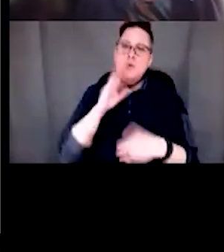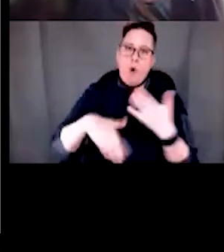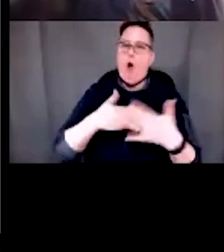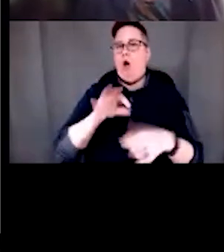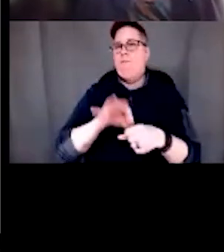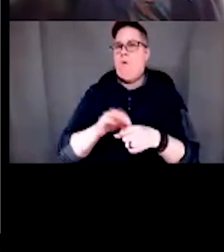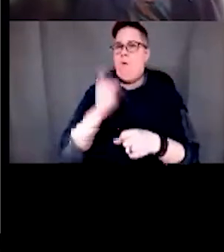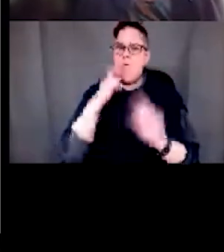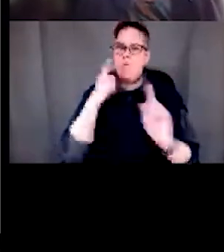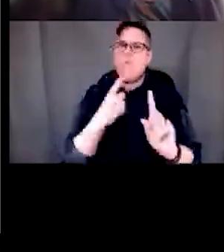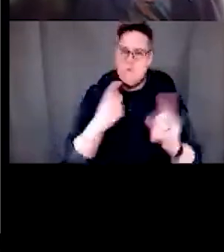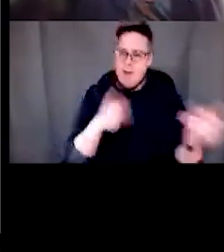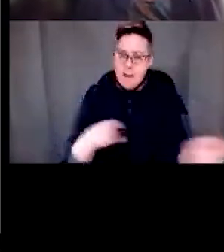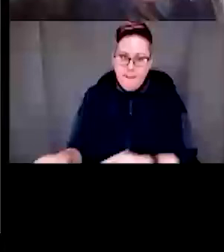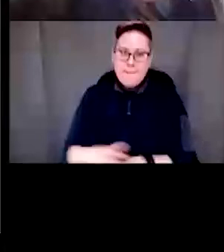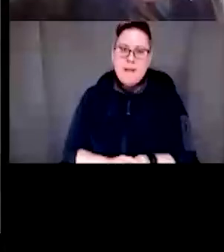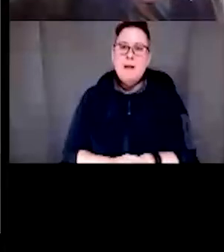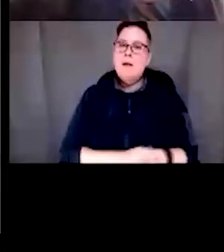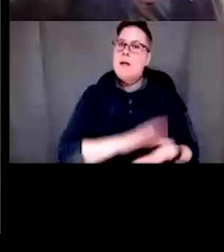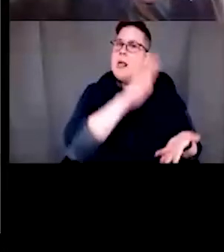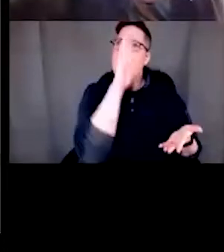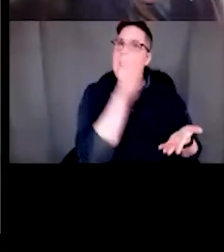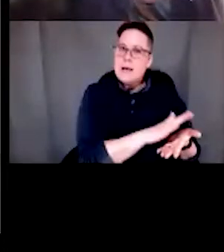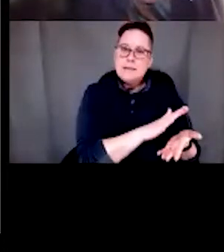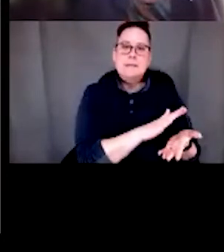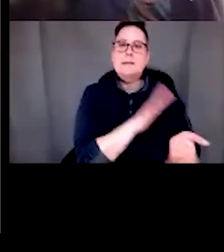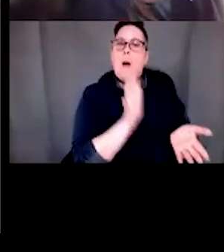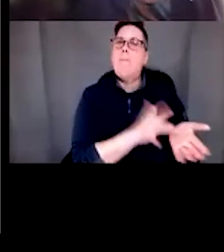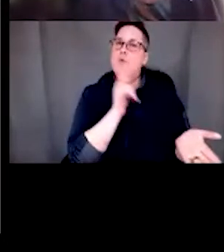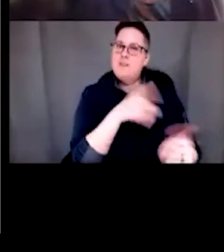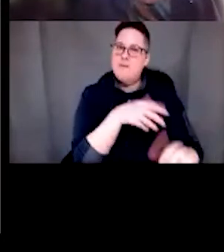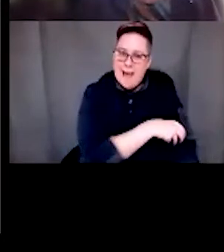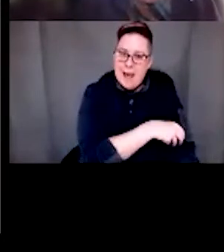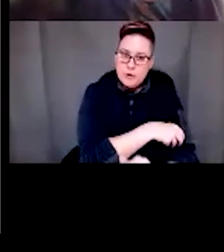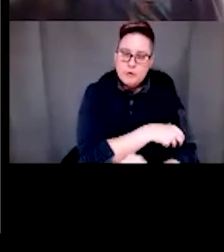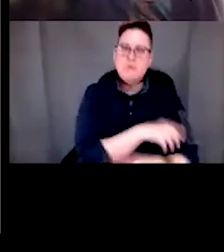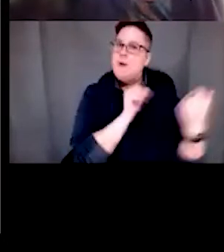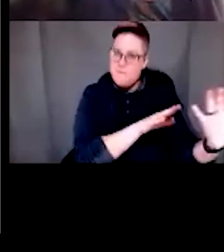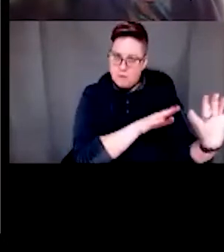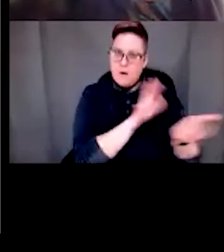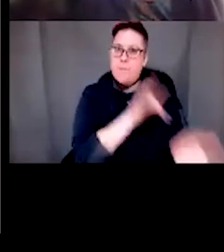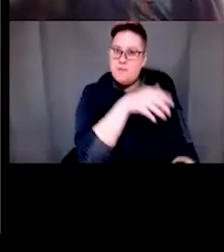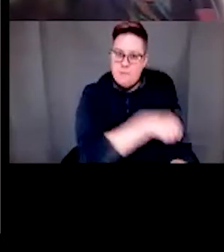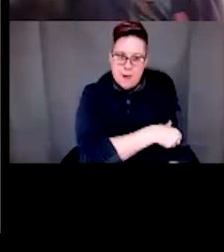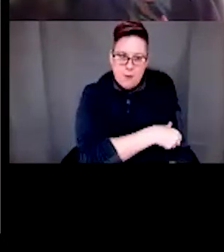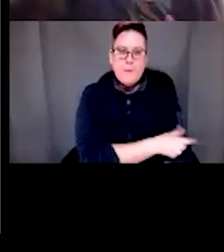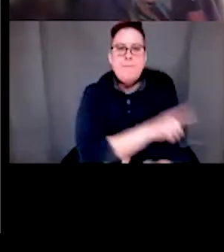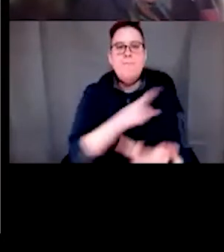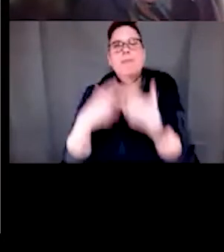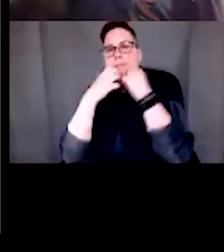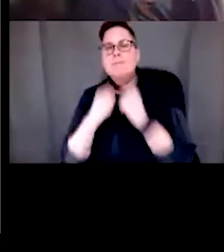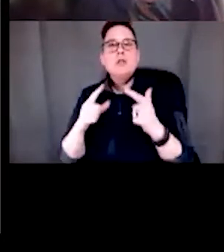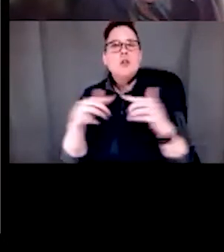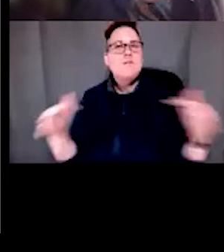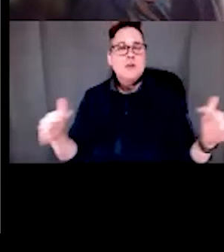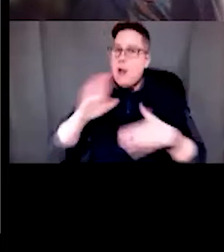It minimizes and confronts the abusive use of power wherever it happens, and values diversity in